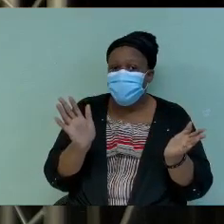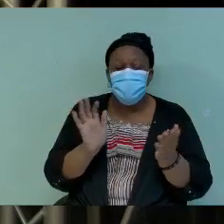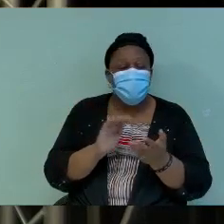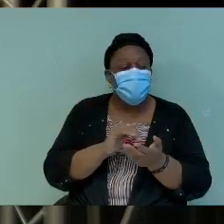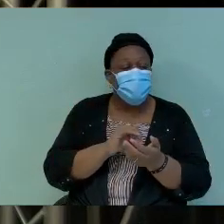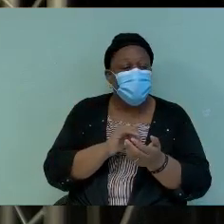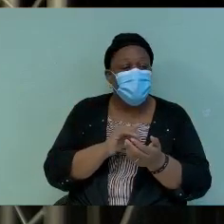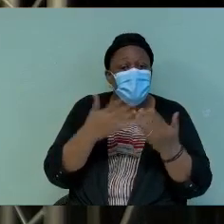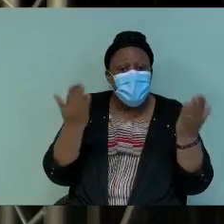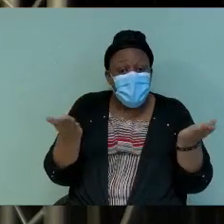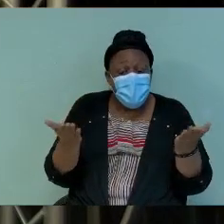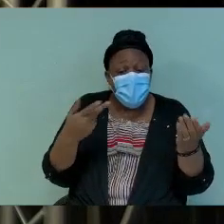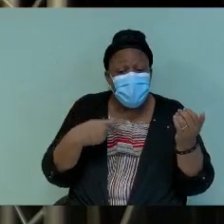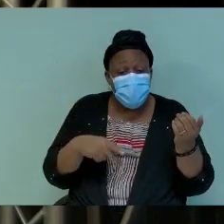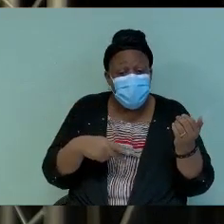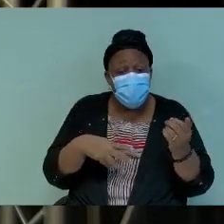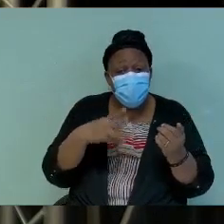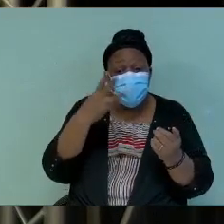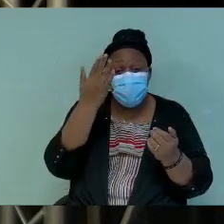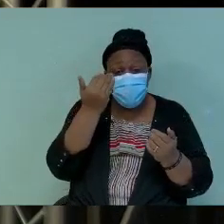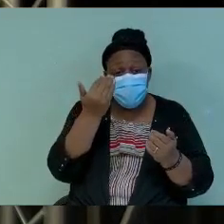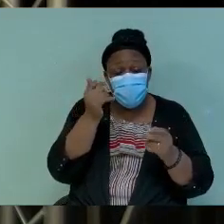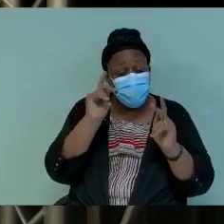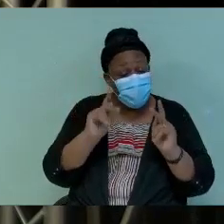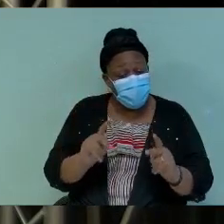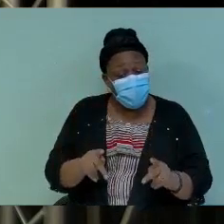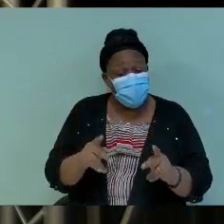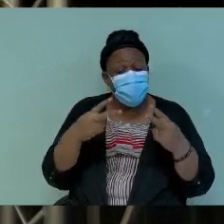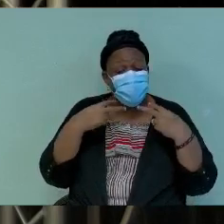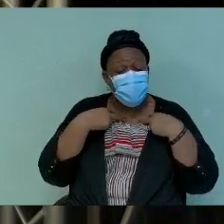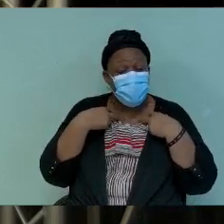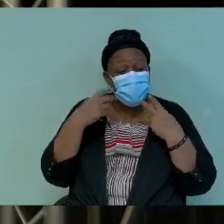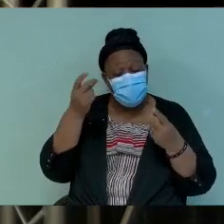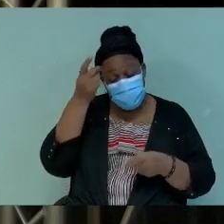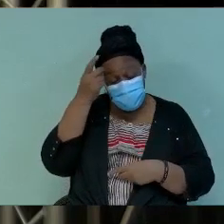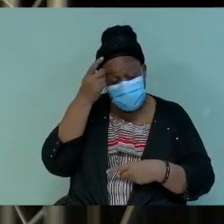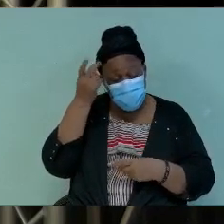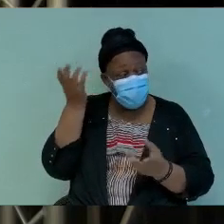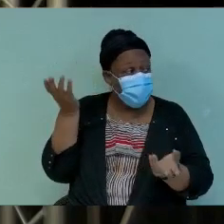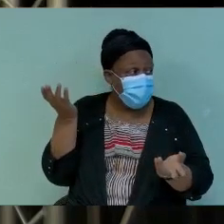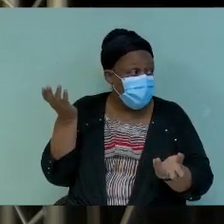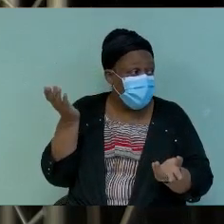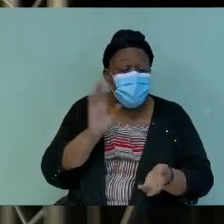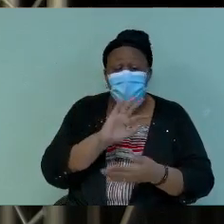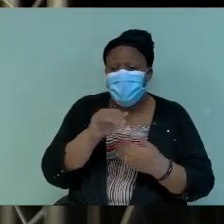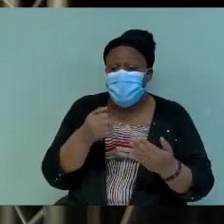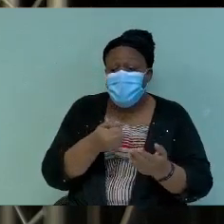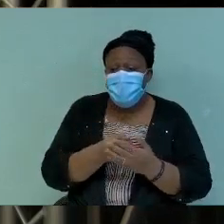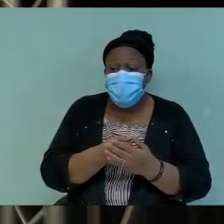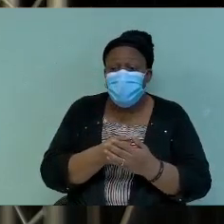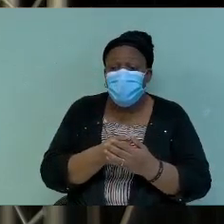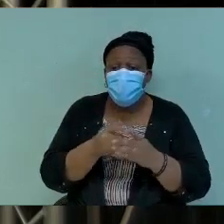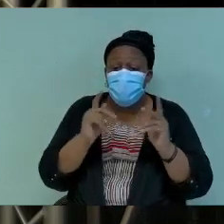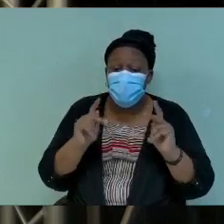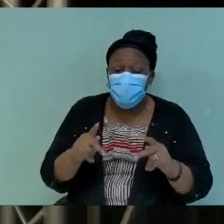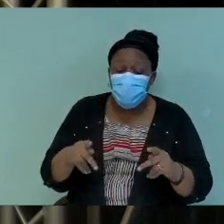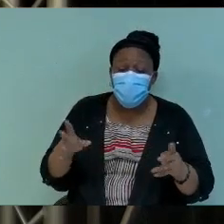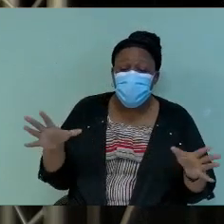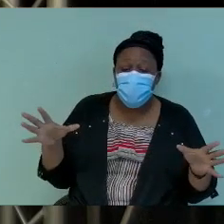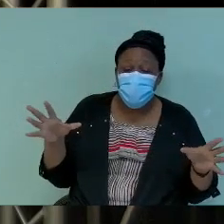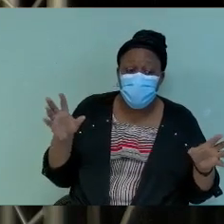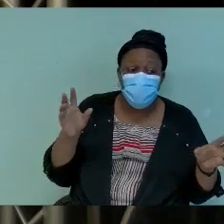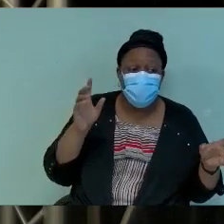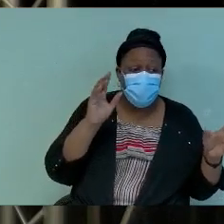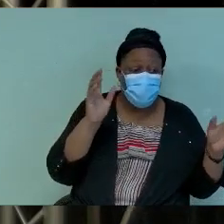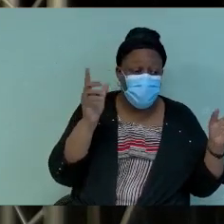These 15 cases were isolated. All of their contacts were identified and quarantined, and they